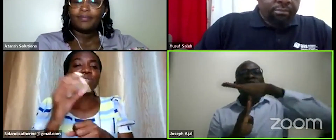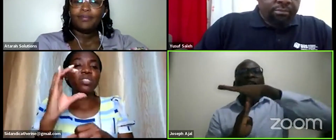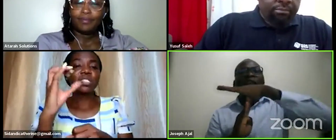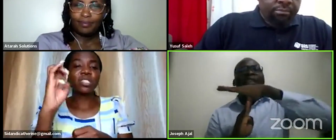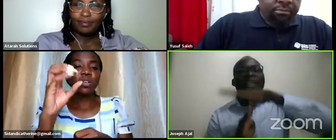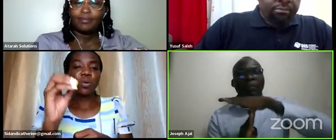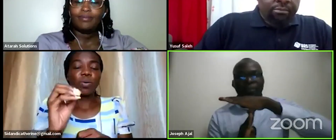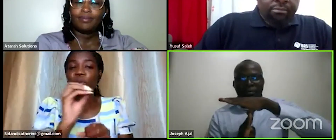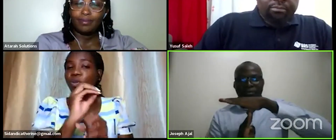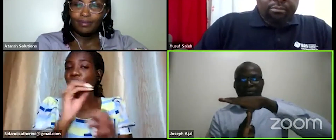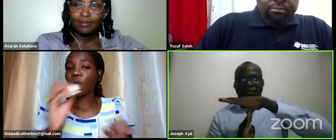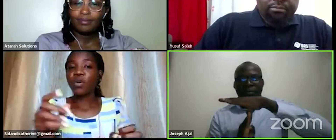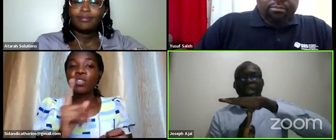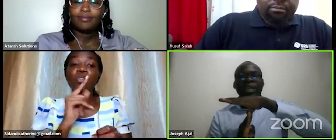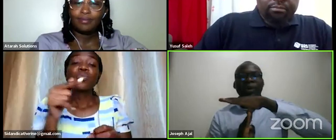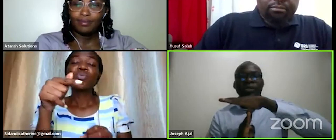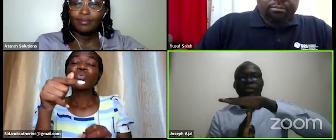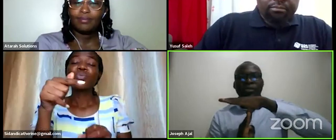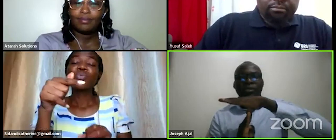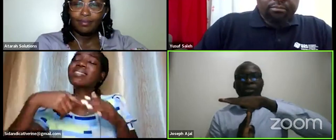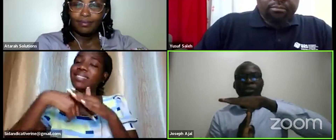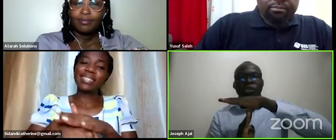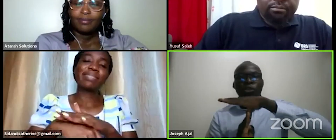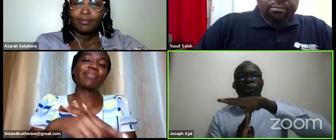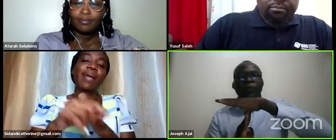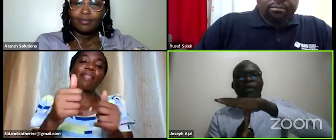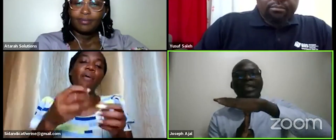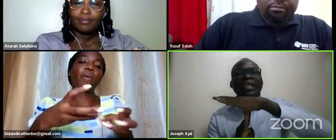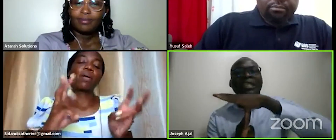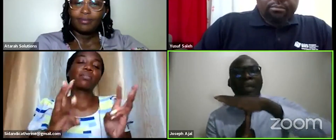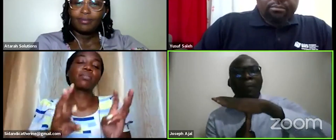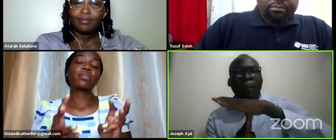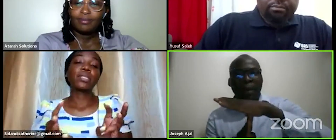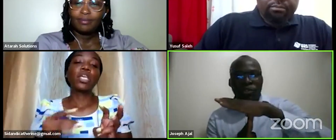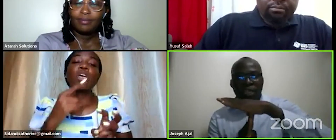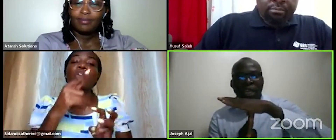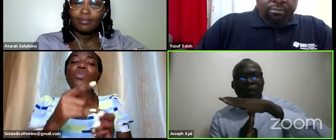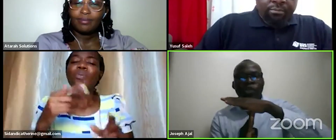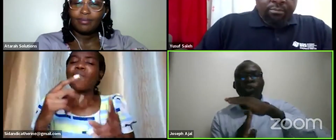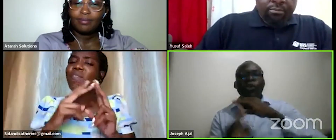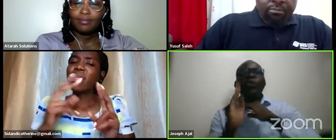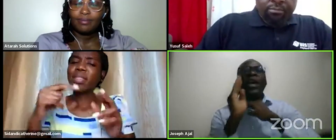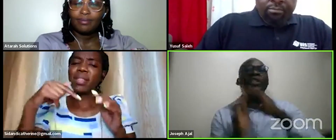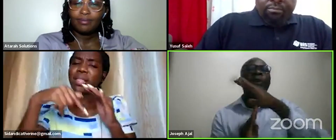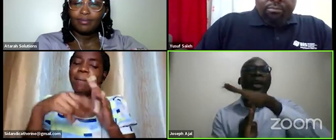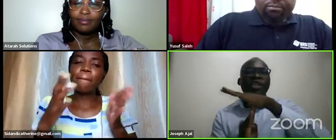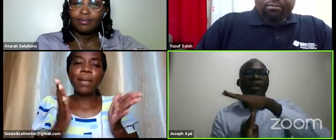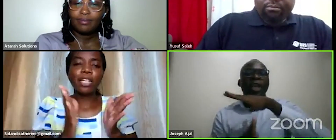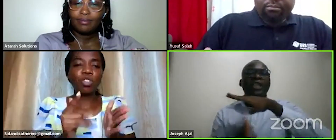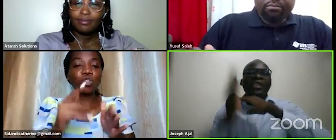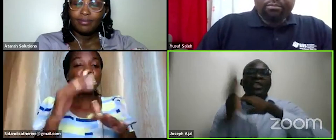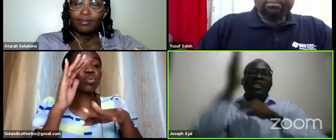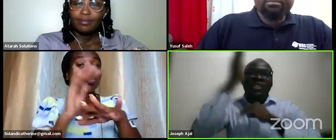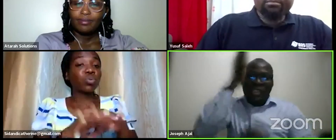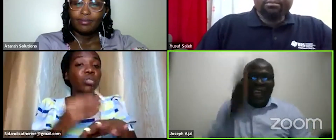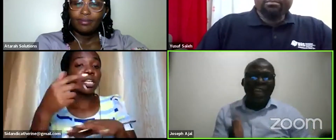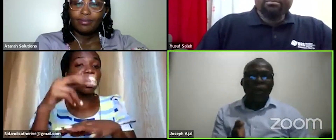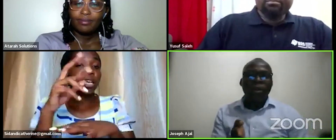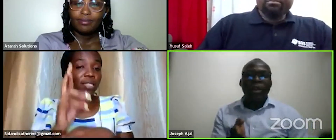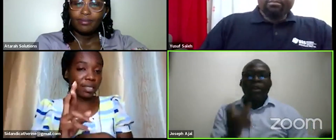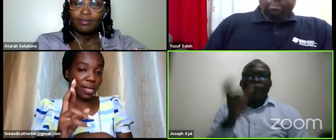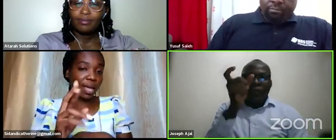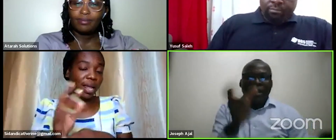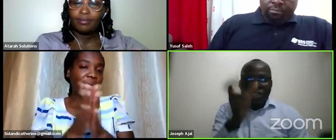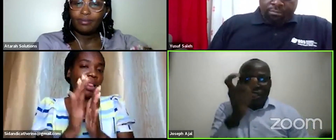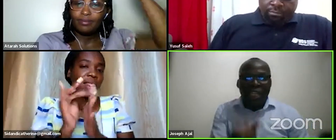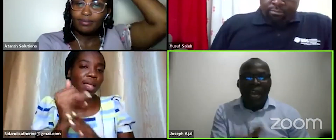you're basically deep, in other words. You're a very deep person. In other words, you're good at your HR. It's a